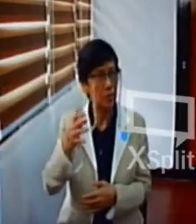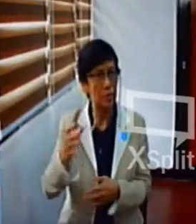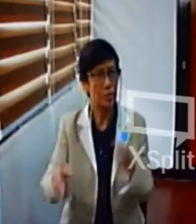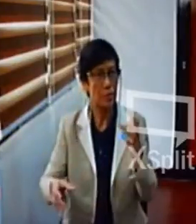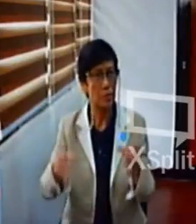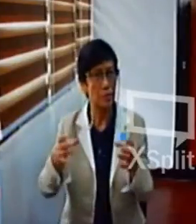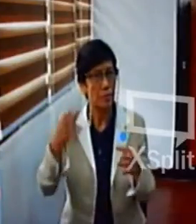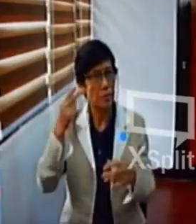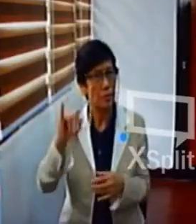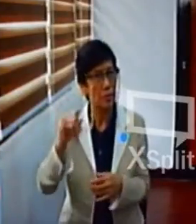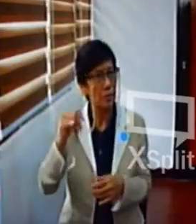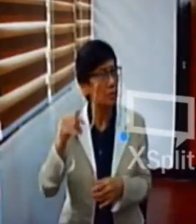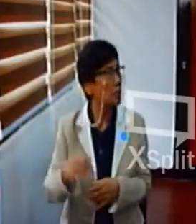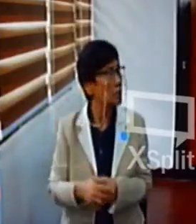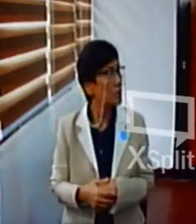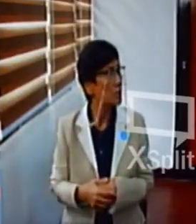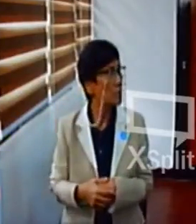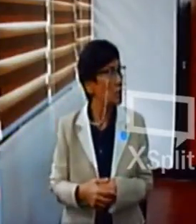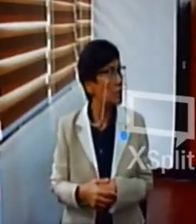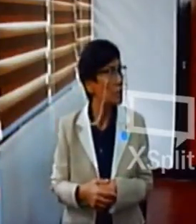tomorrow?